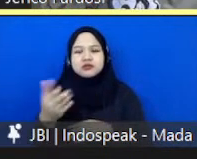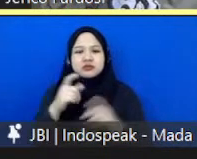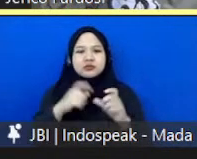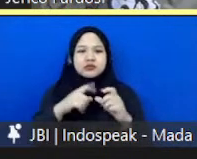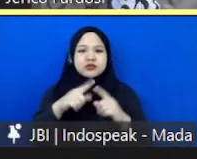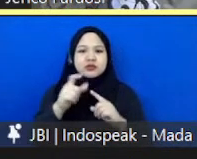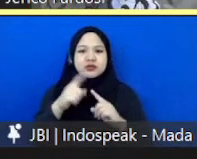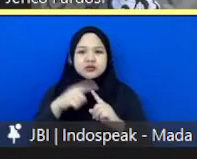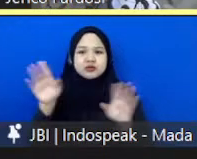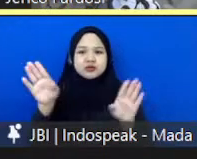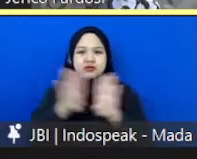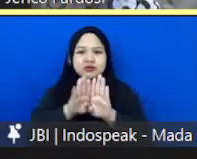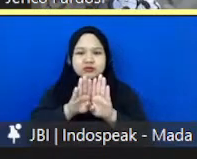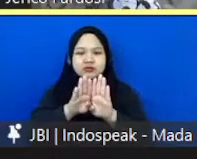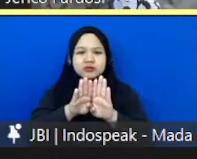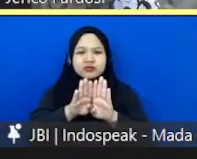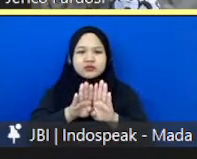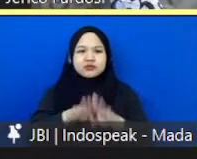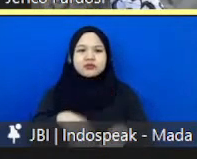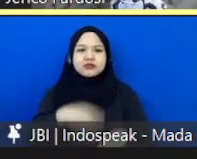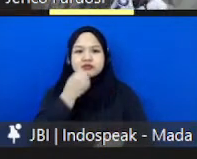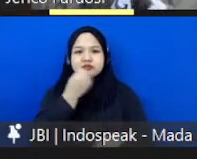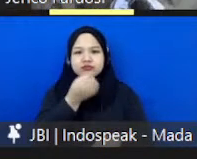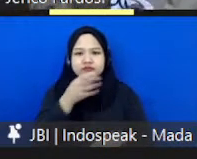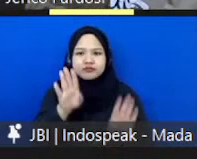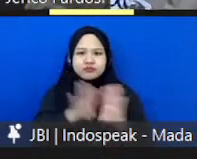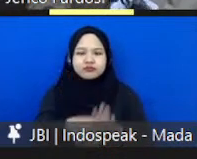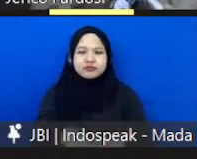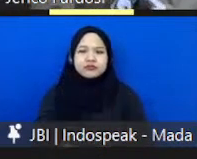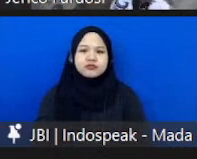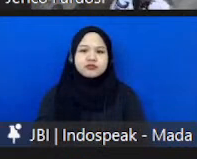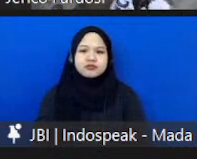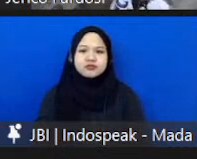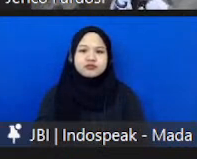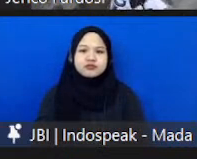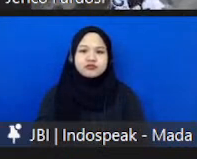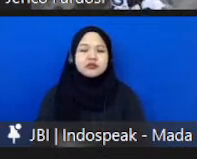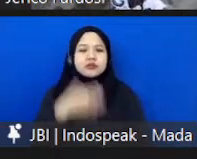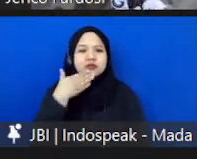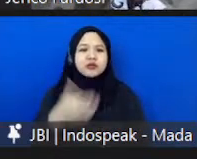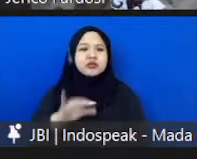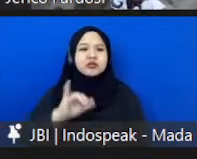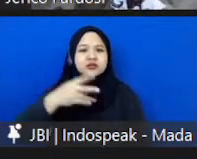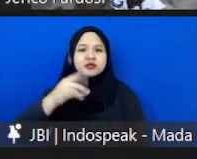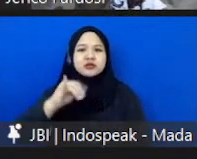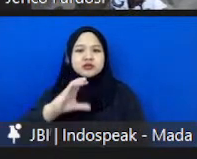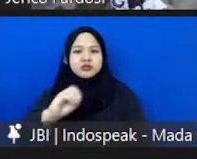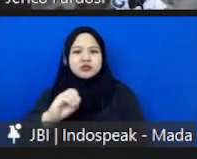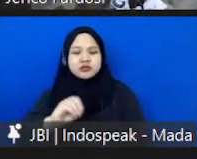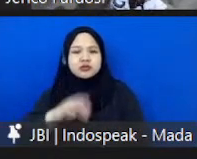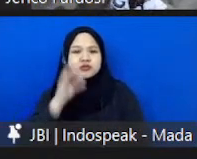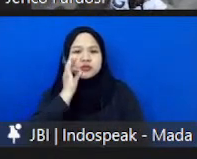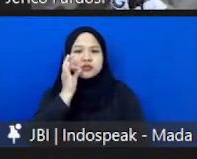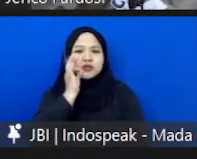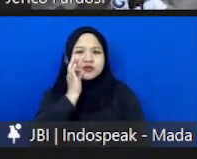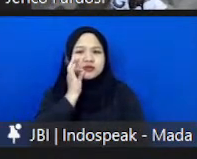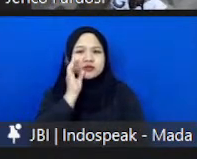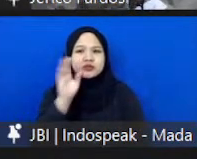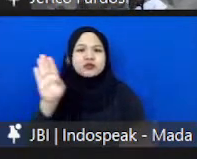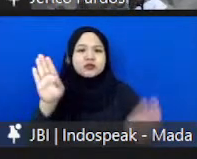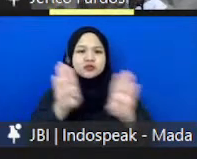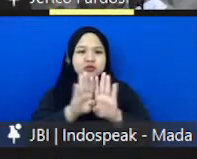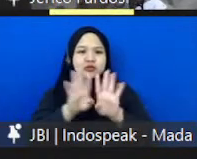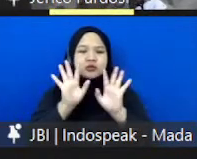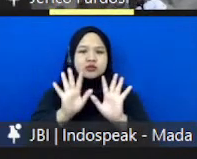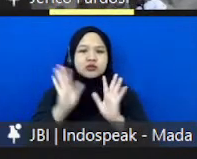of a closing suggestions moving forward. Thank you, Jericho. Sorry, everyone. Just want to closing up this one